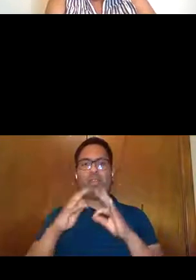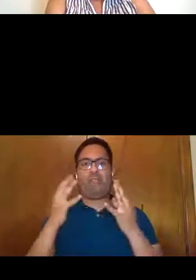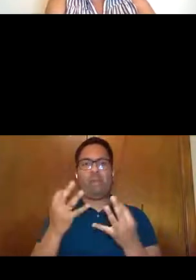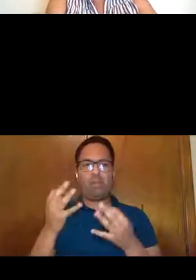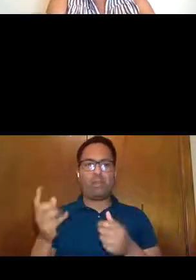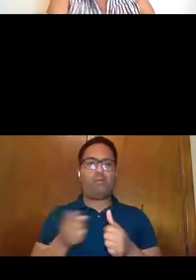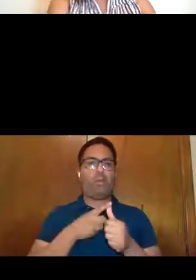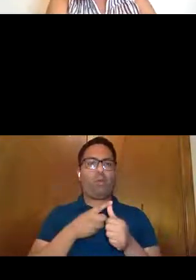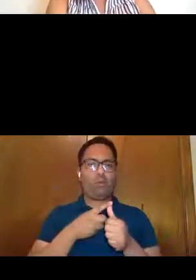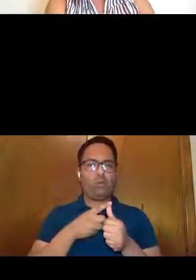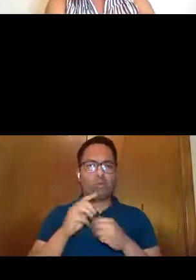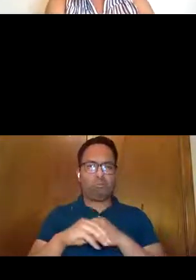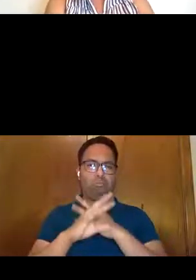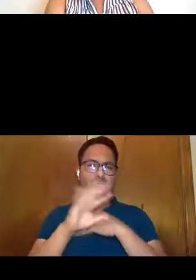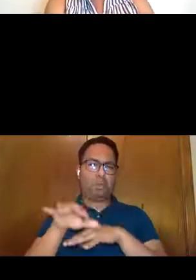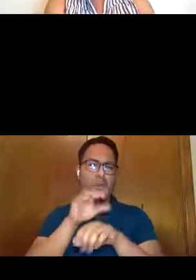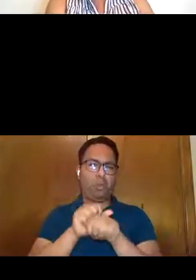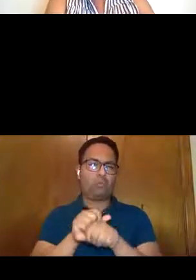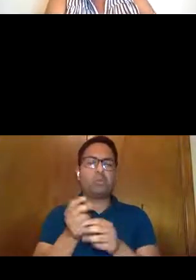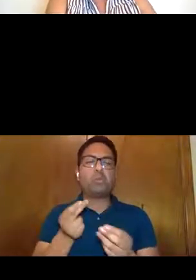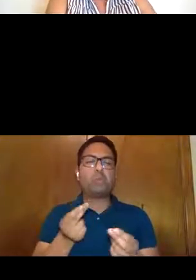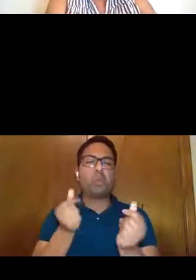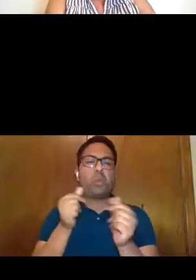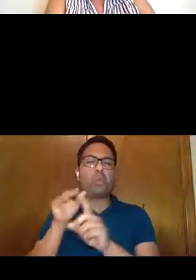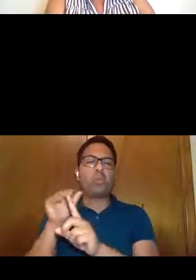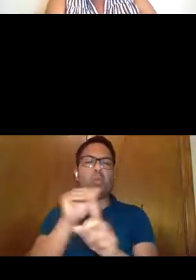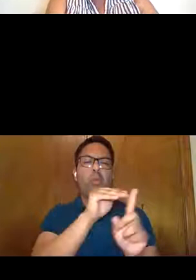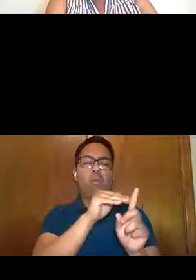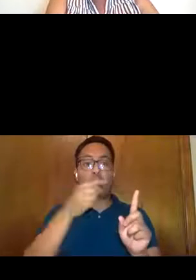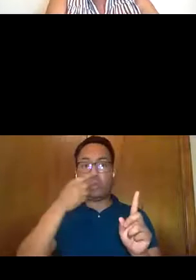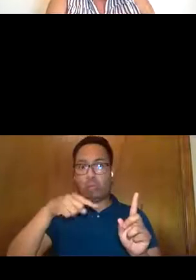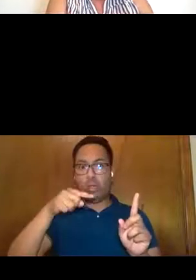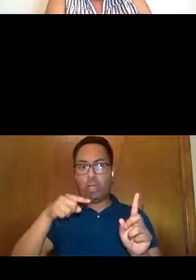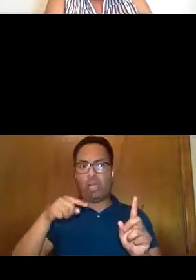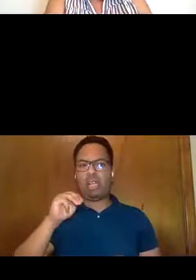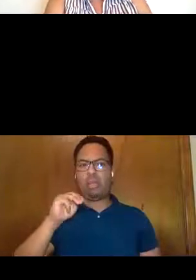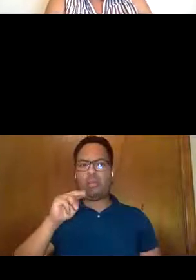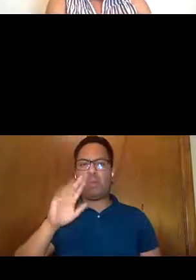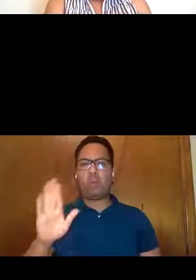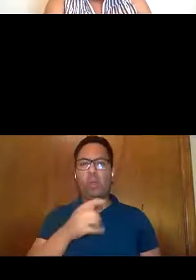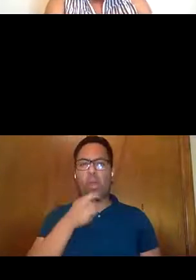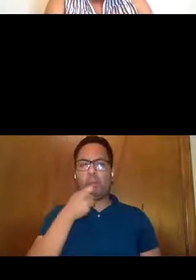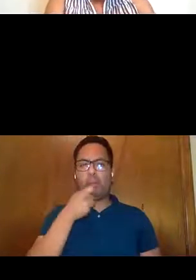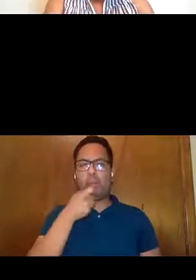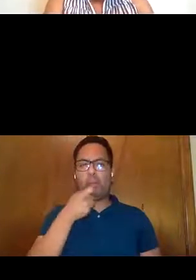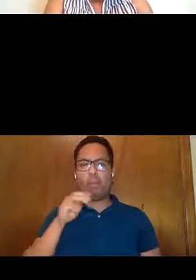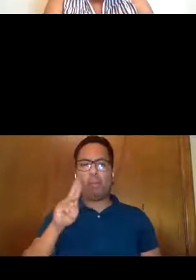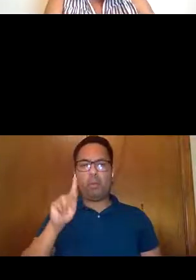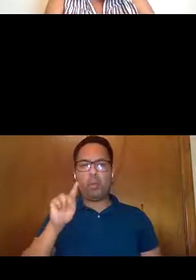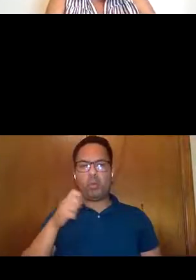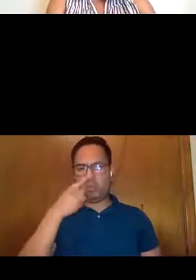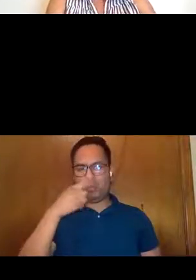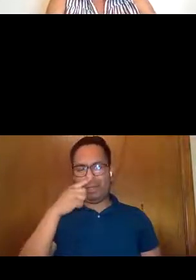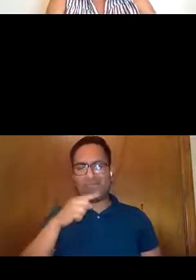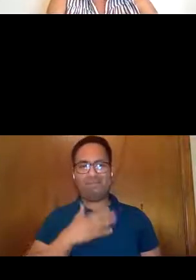appointment. Just a quick reminder to our guests, if I can have everyone mute their microphone, I would sure appreciate it. Thanks